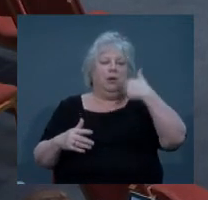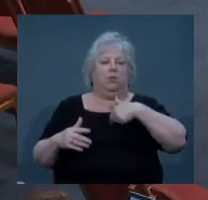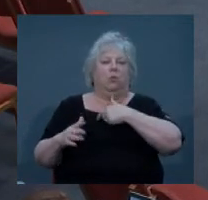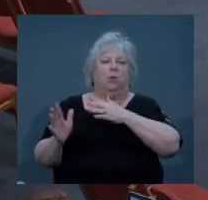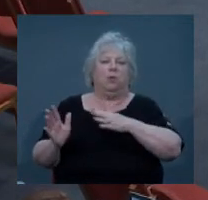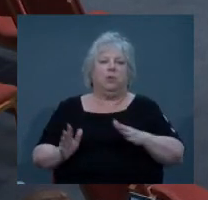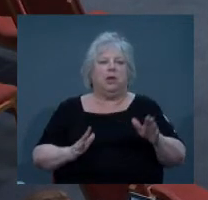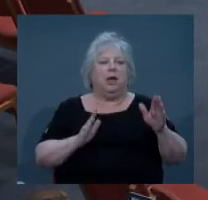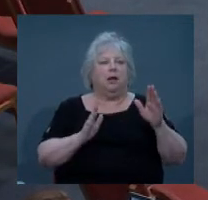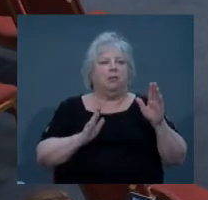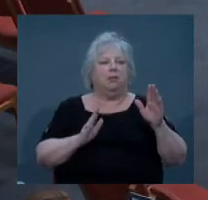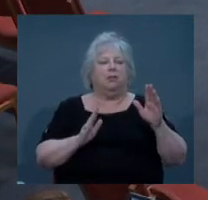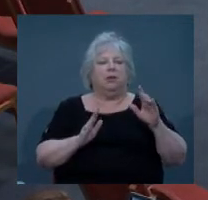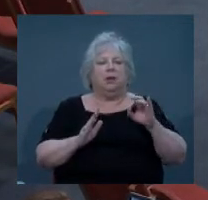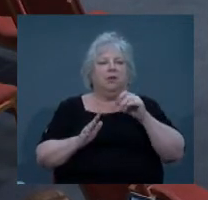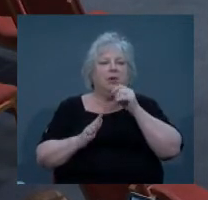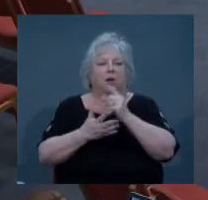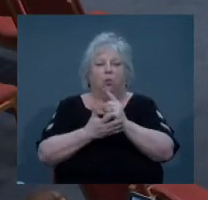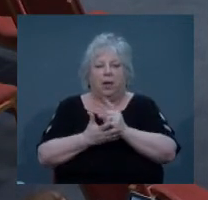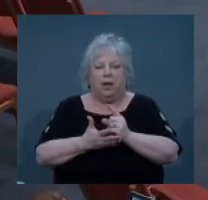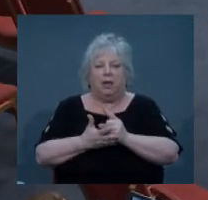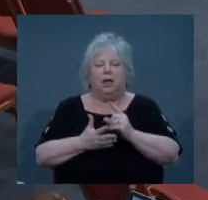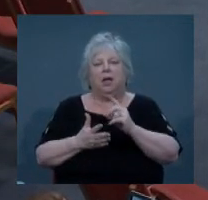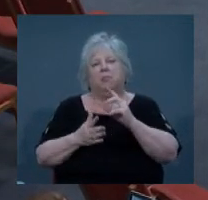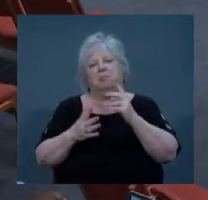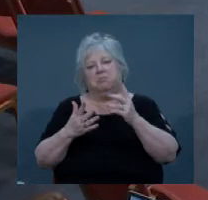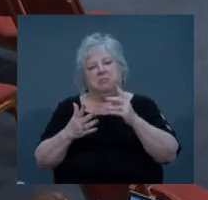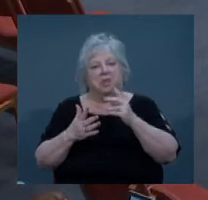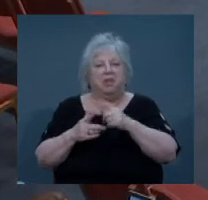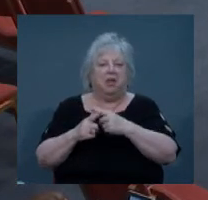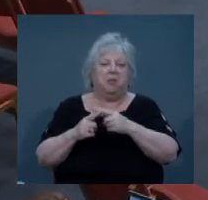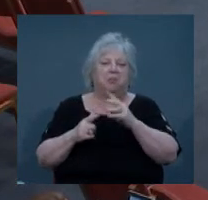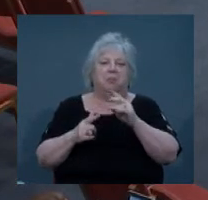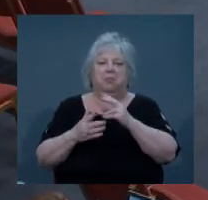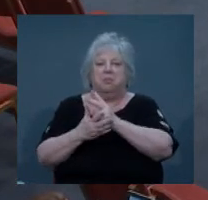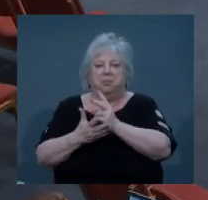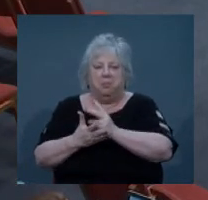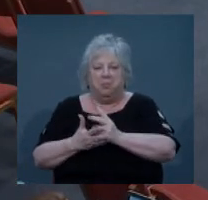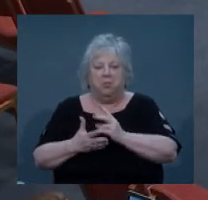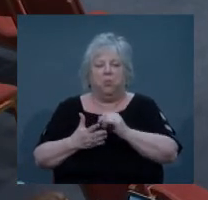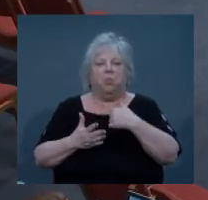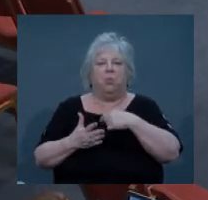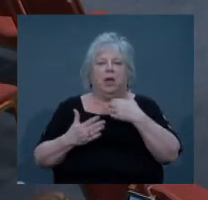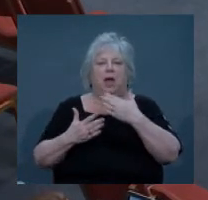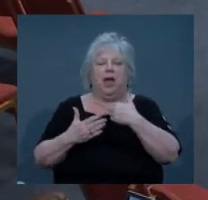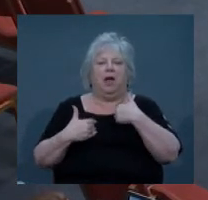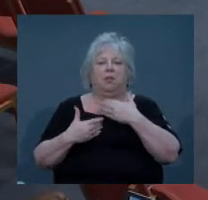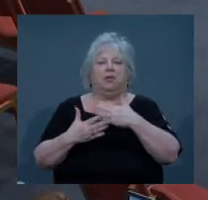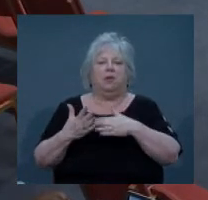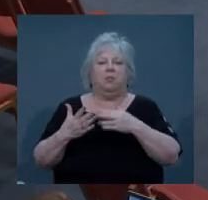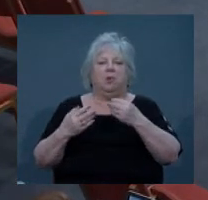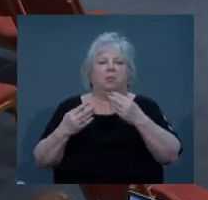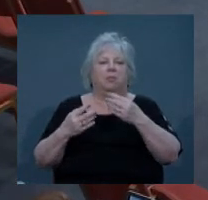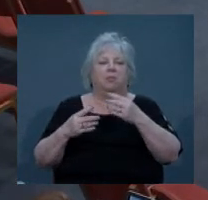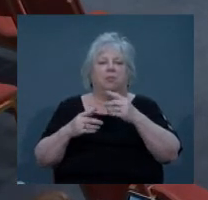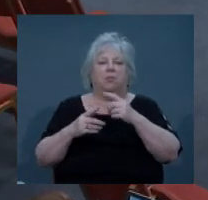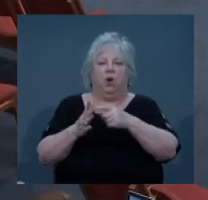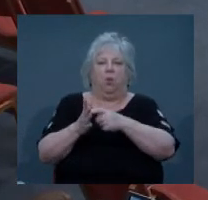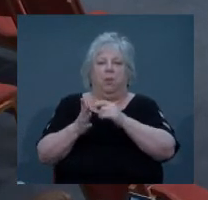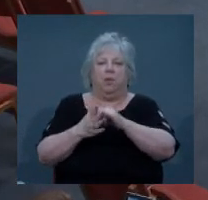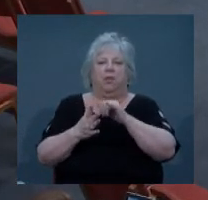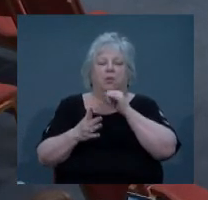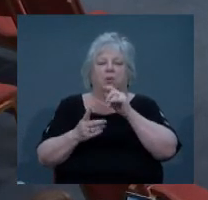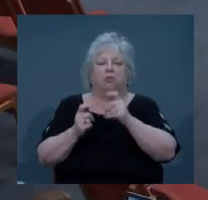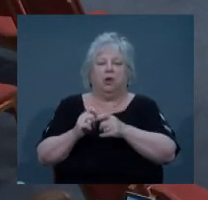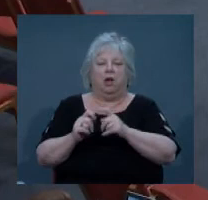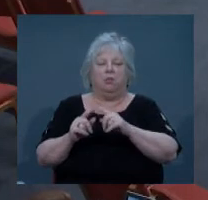least. If not weekly, but definitely bi-weekly. We got some proposed dates that may or may not change. But please expect to be discussing the